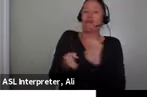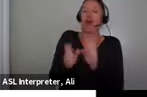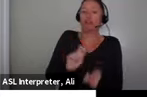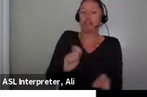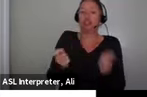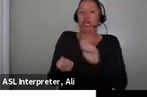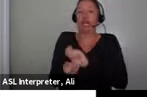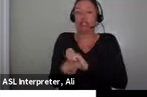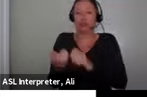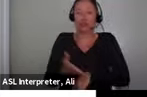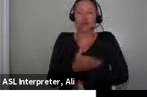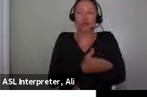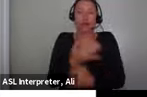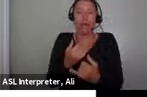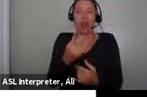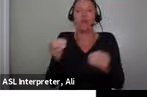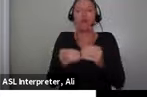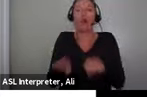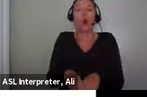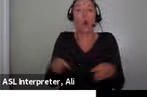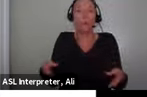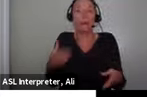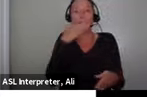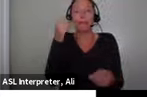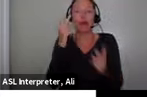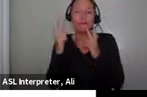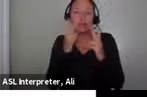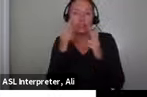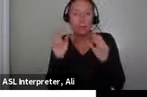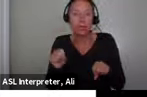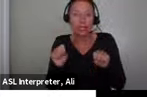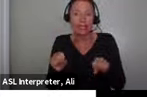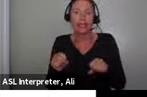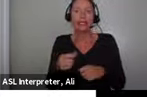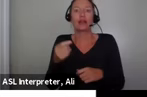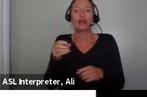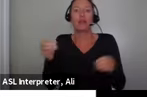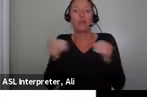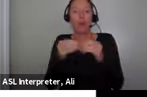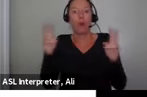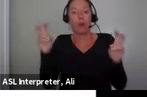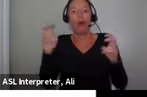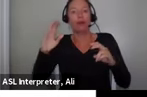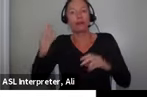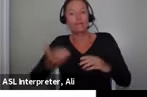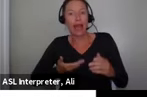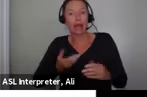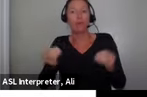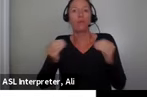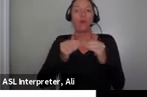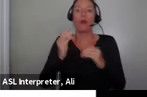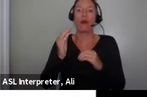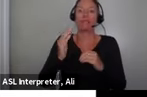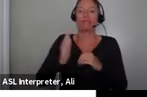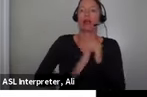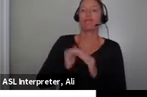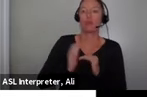open, better sight lines, more inviting, more comfortable.